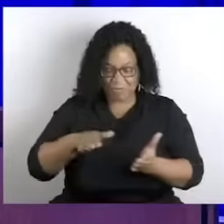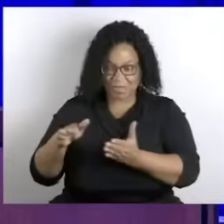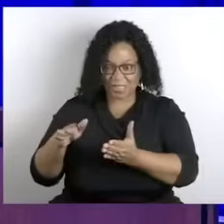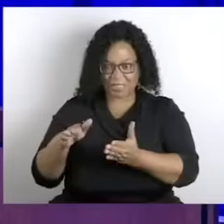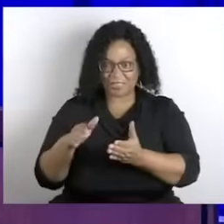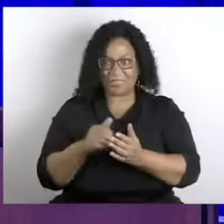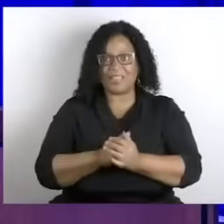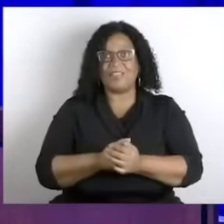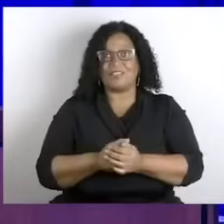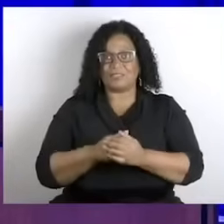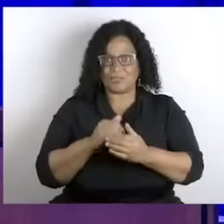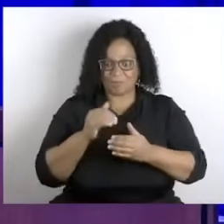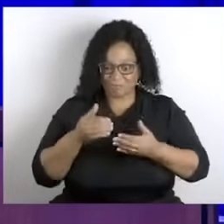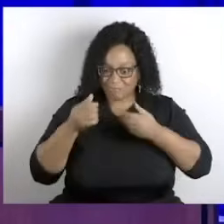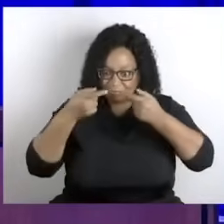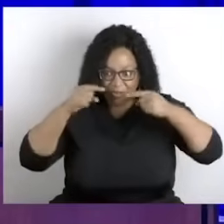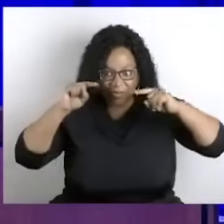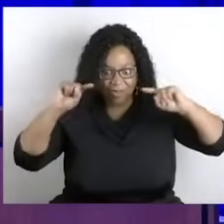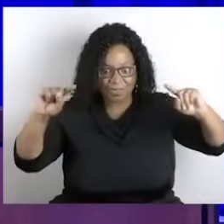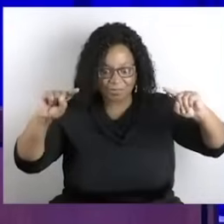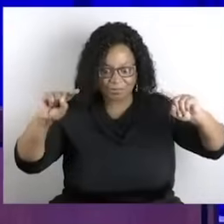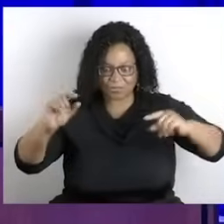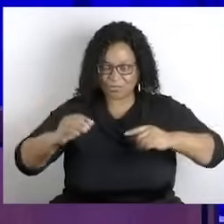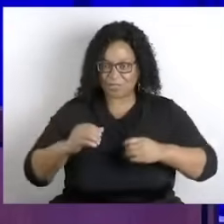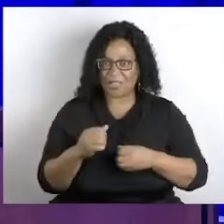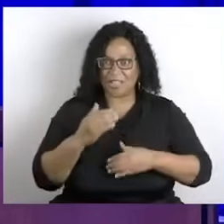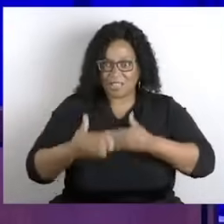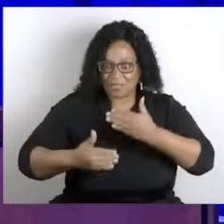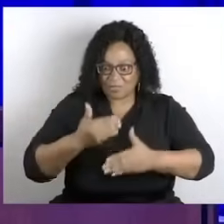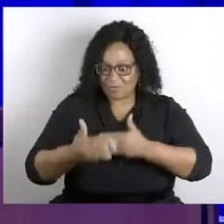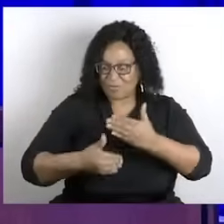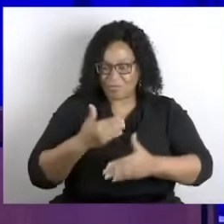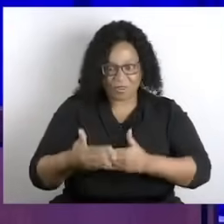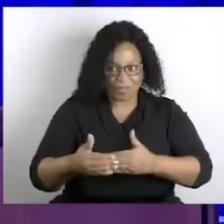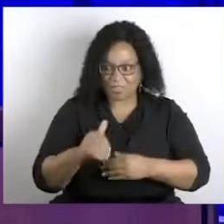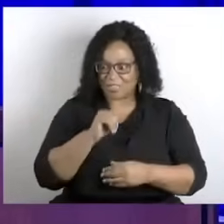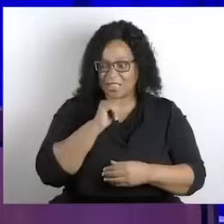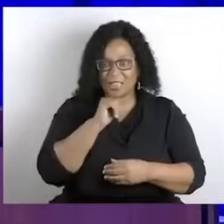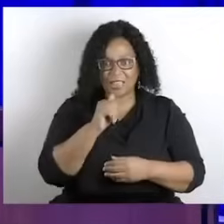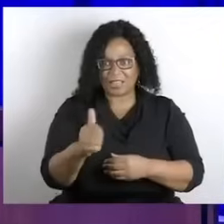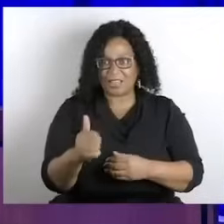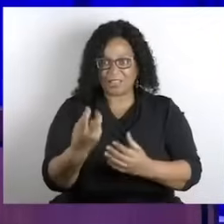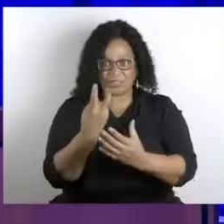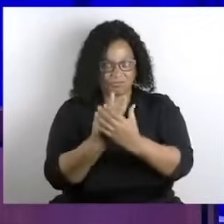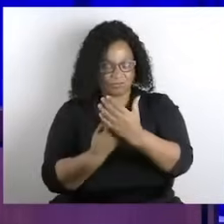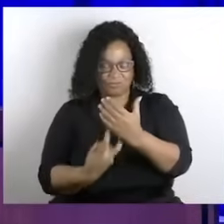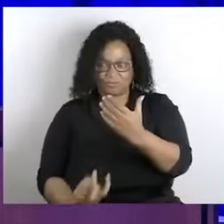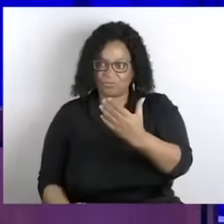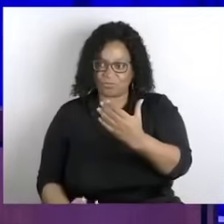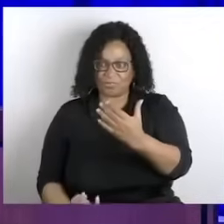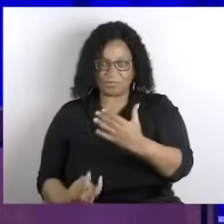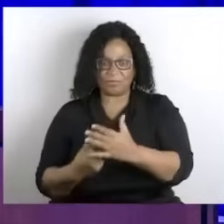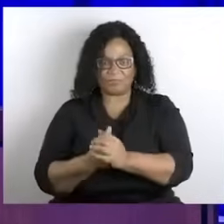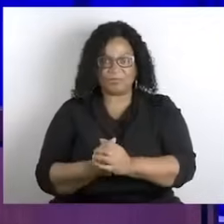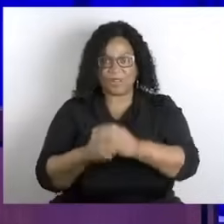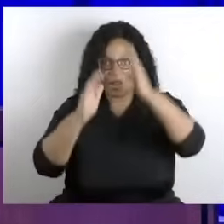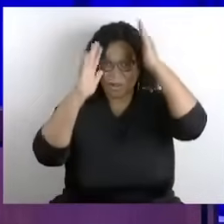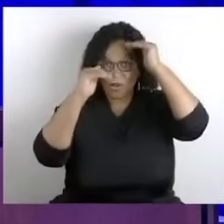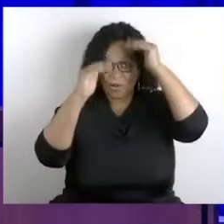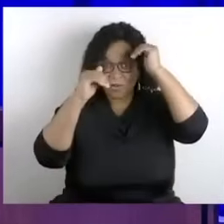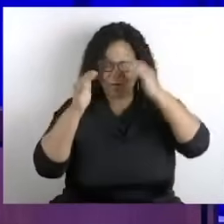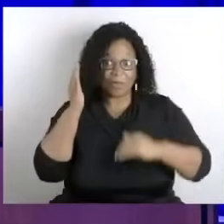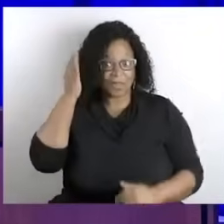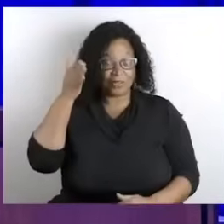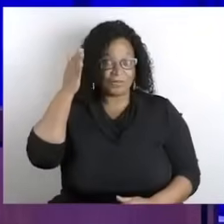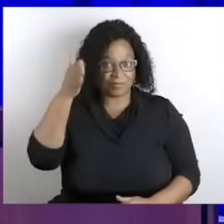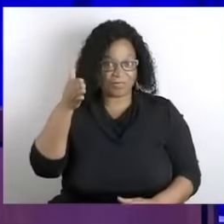to harm you. Plans to give you hope and a future. For the time that is ours to share together